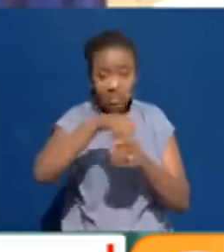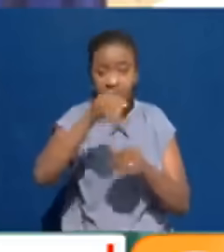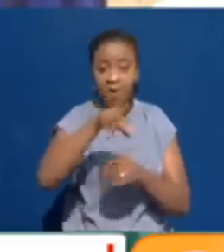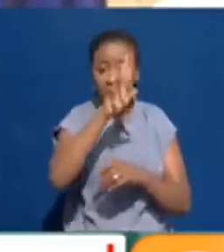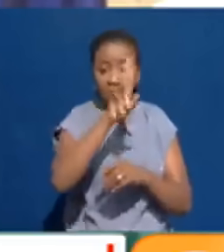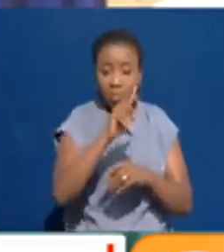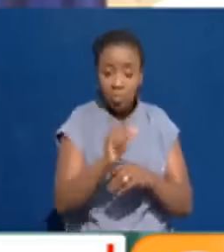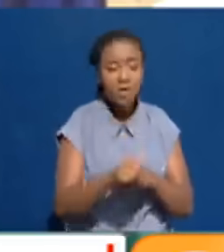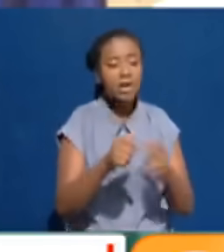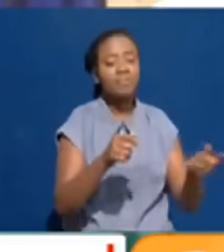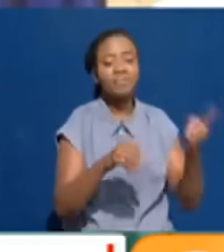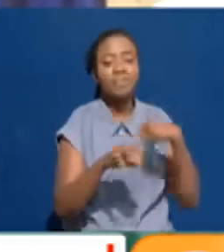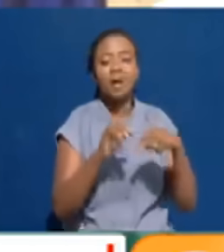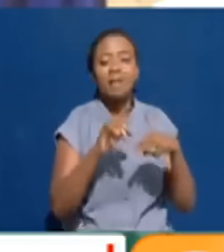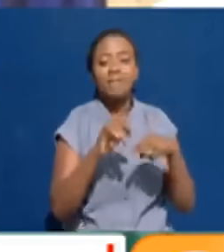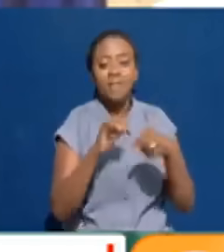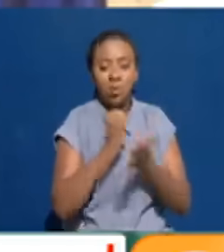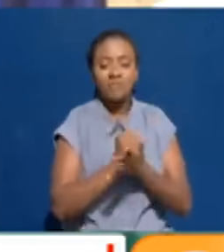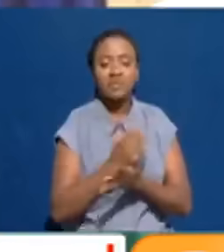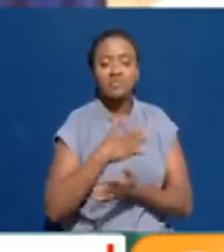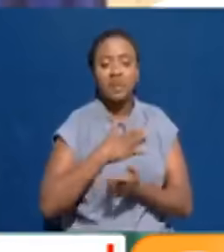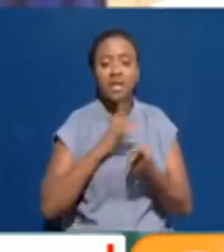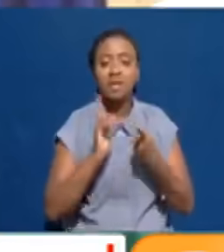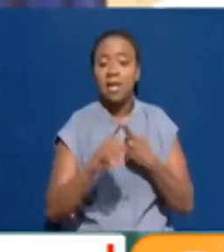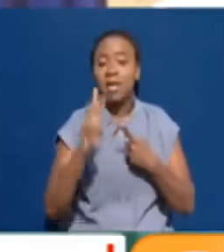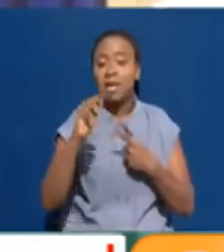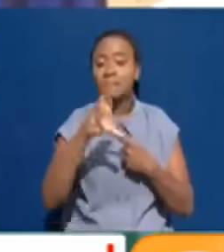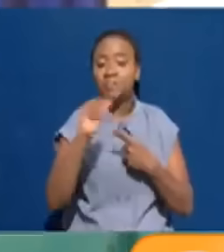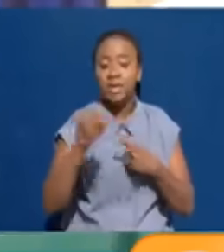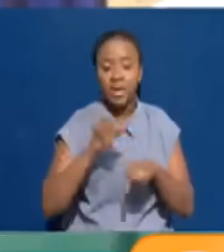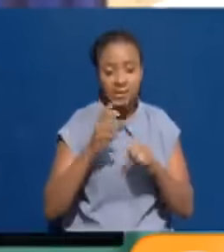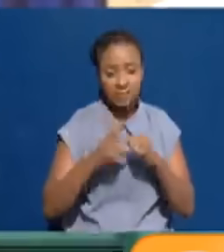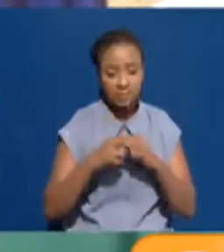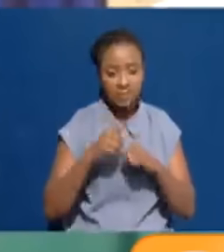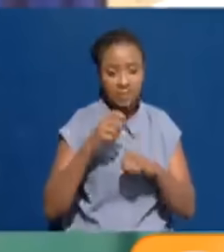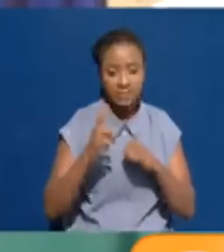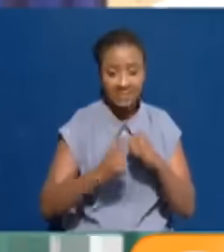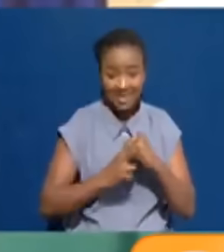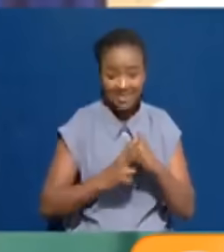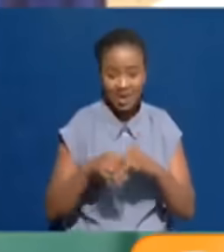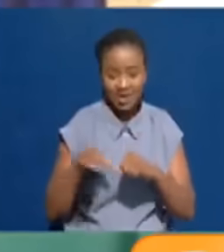MCA watafika saa moja. Niwasikize for 3 hours.